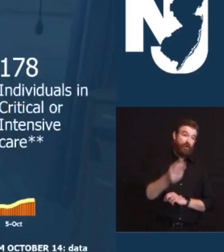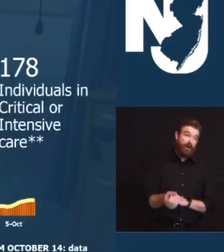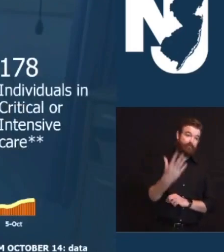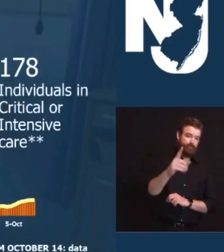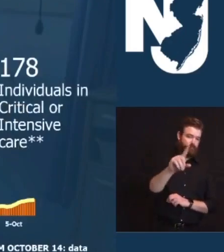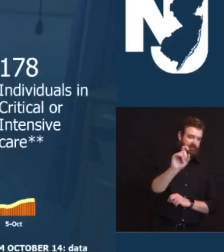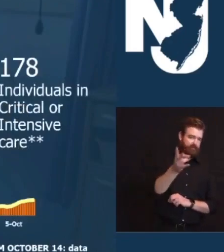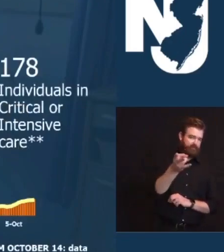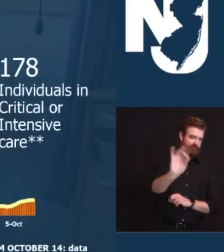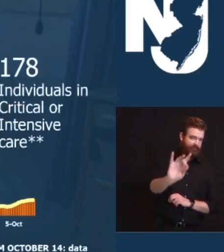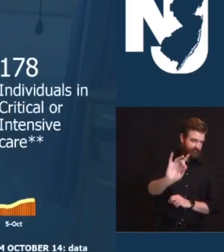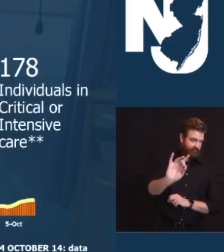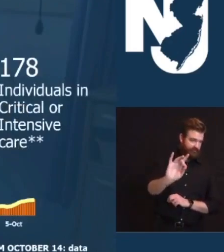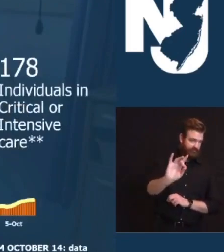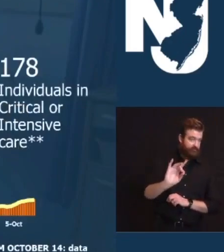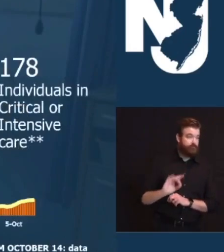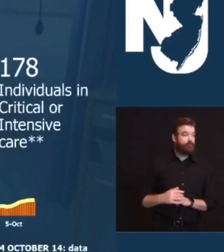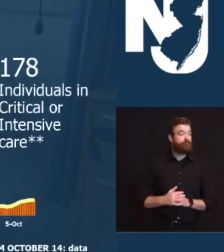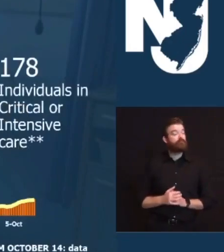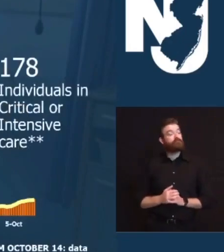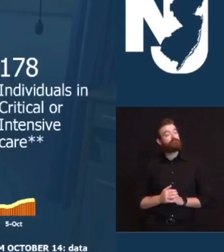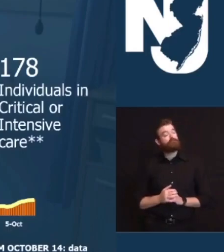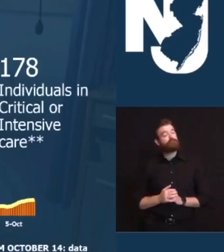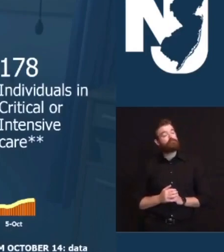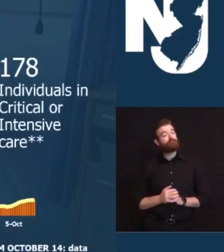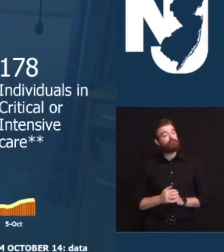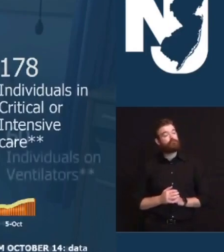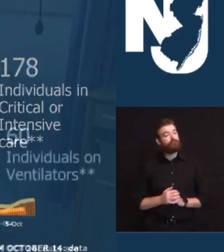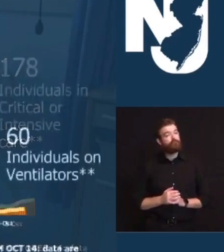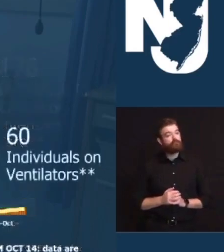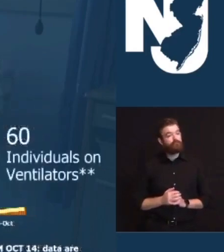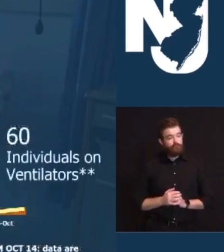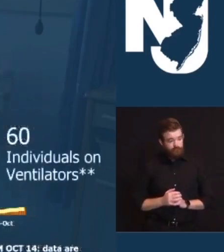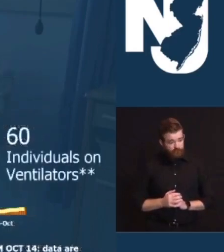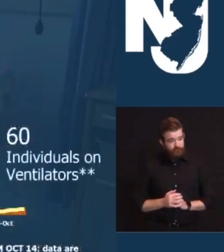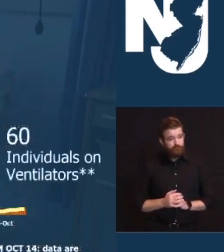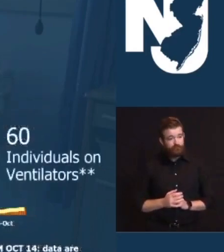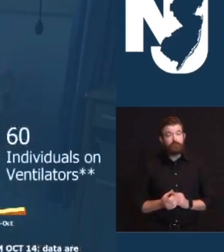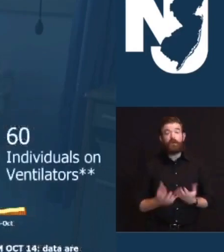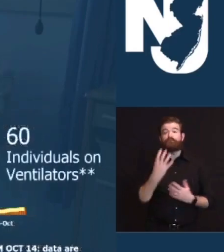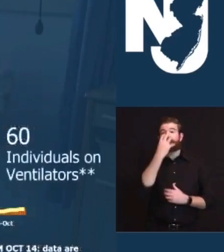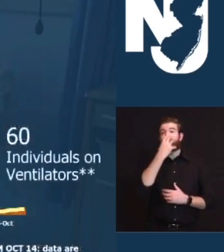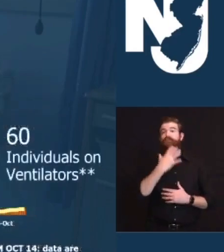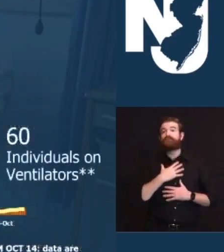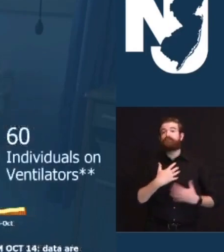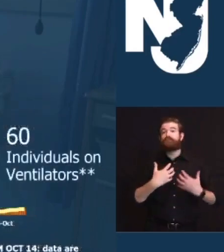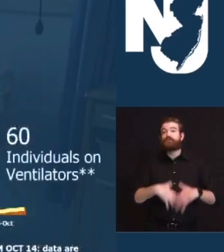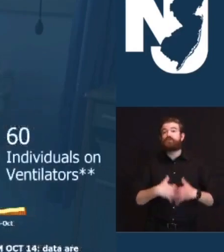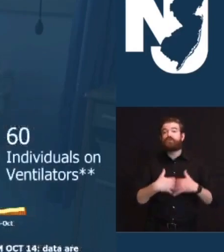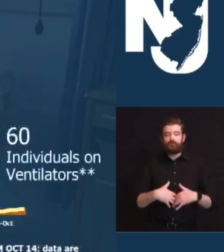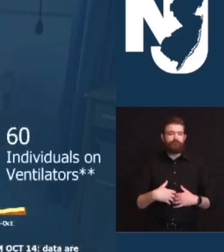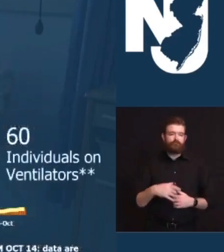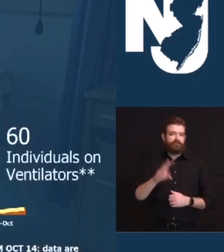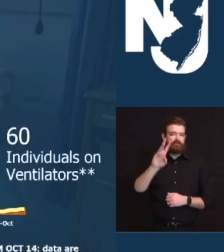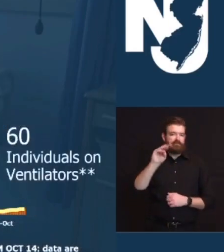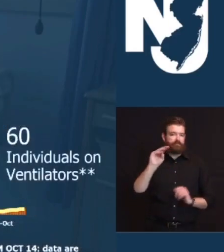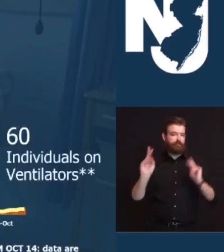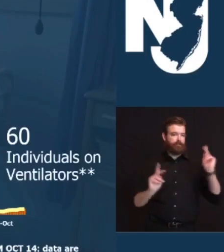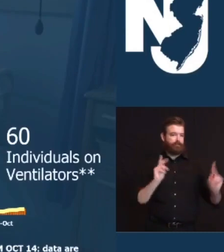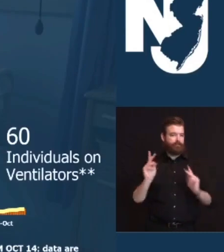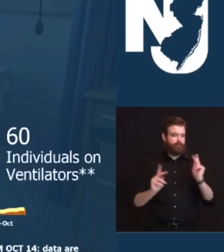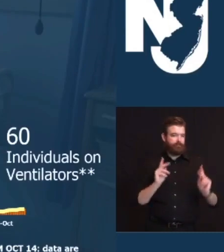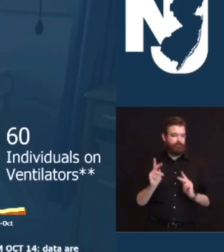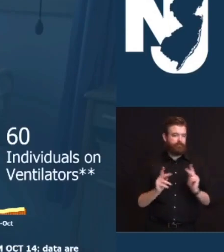ventilator. In each of these key metrics, total hospitalizations, patients in our ICUs, and ventilators in